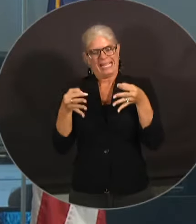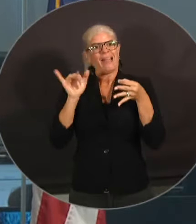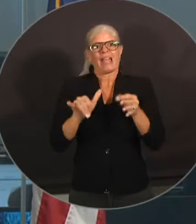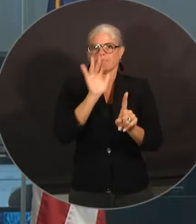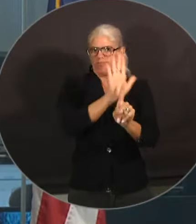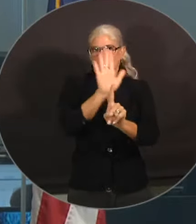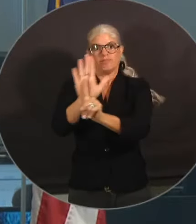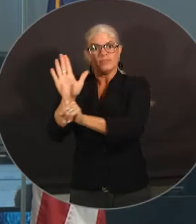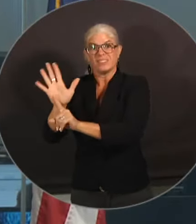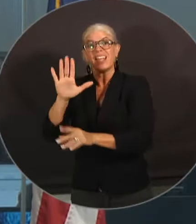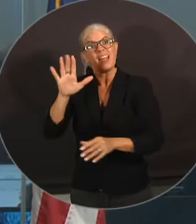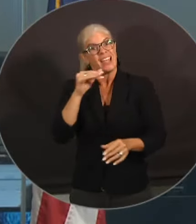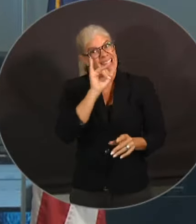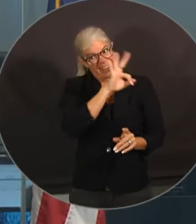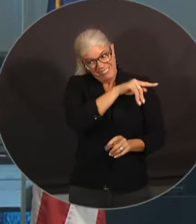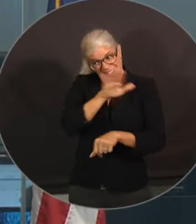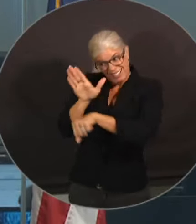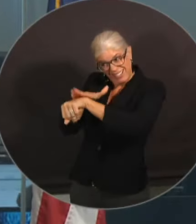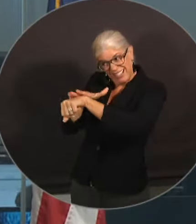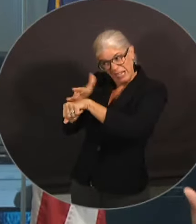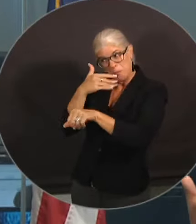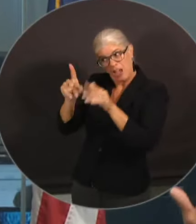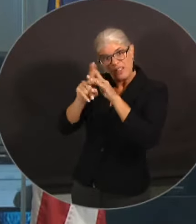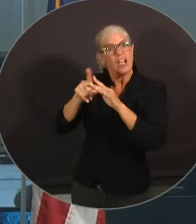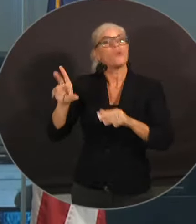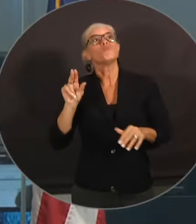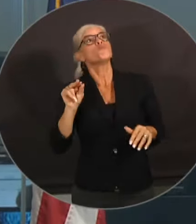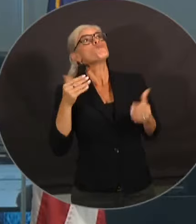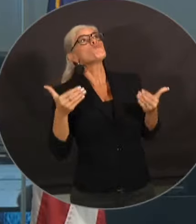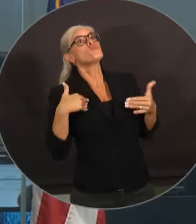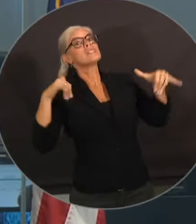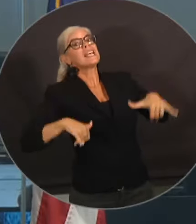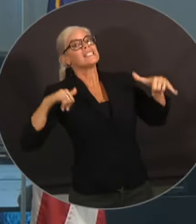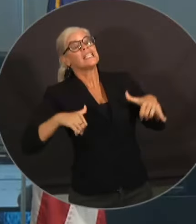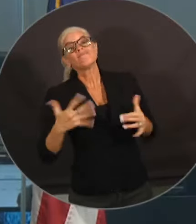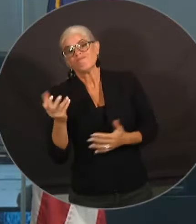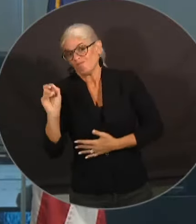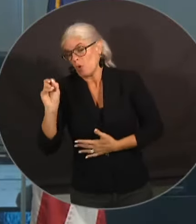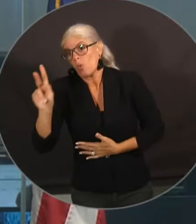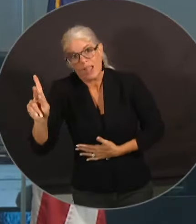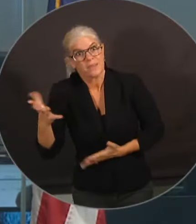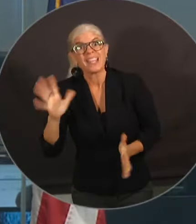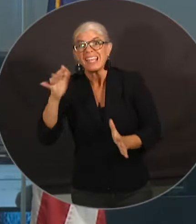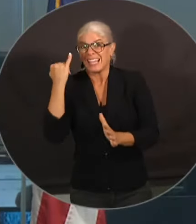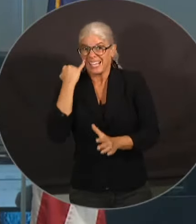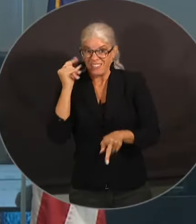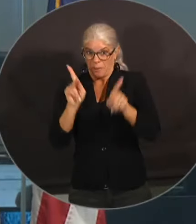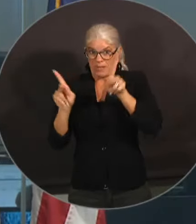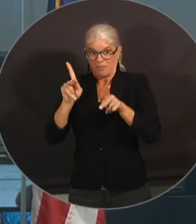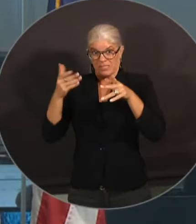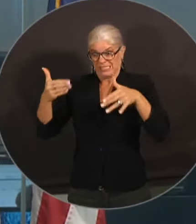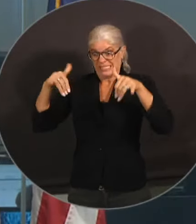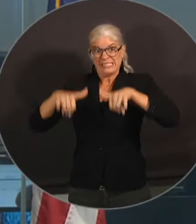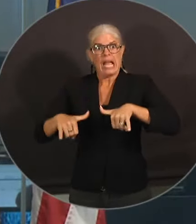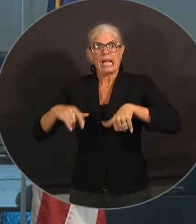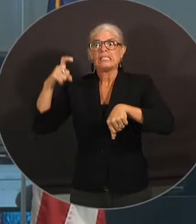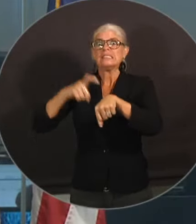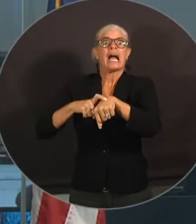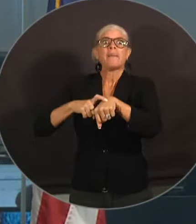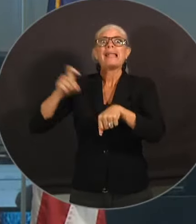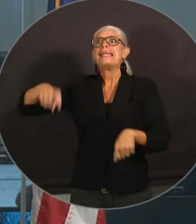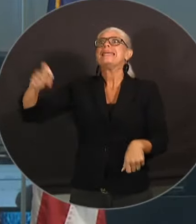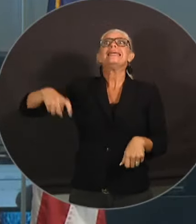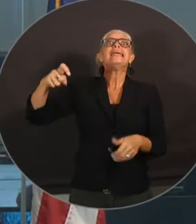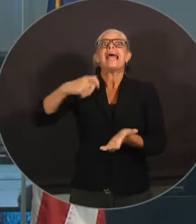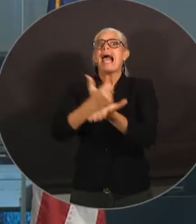requested to leave. So regardless of how that shakes out, if there's people that are going to be in distress, we're going to be there to be able to assist in those